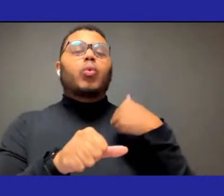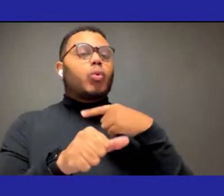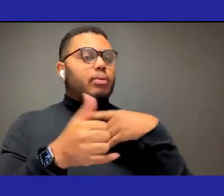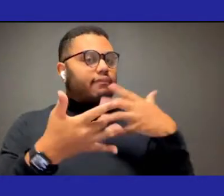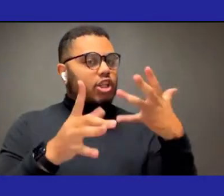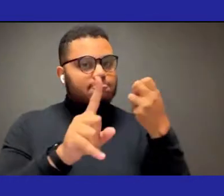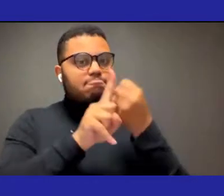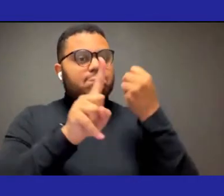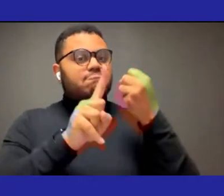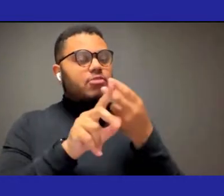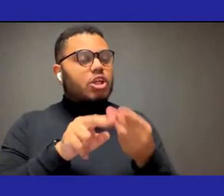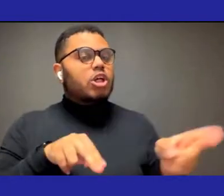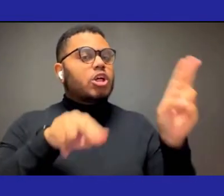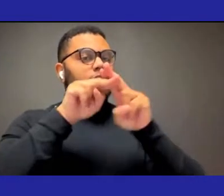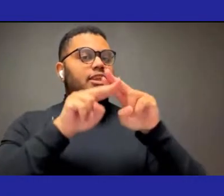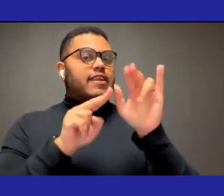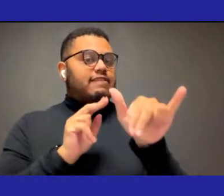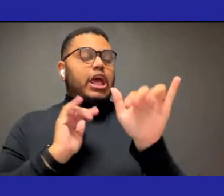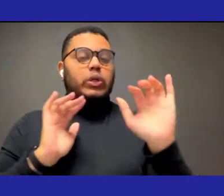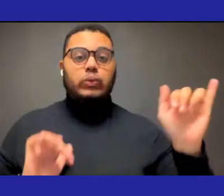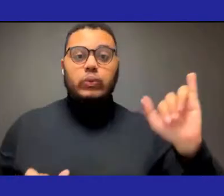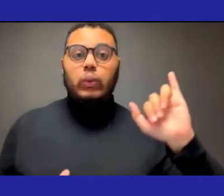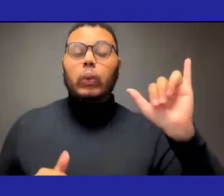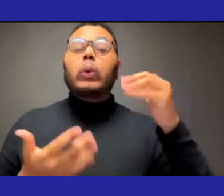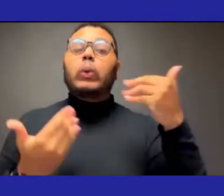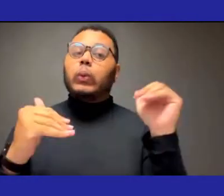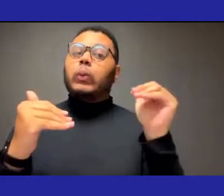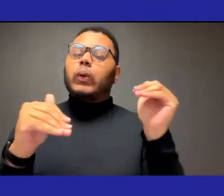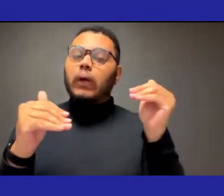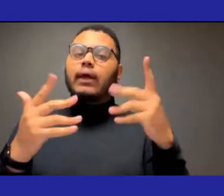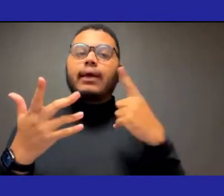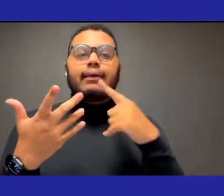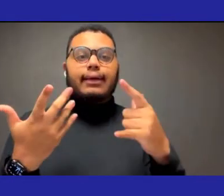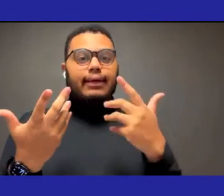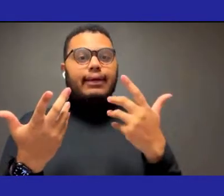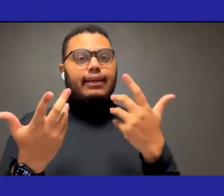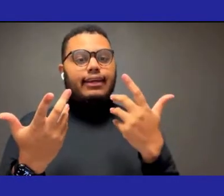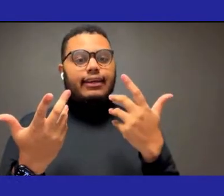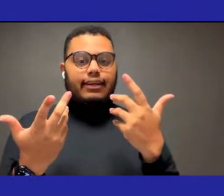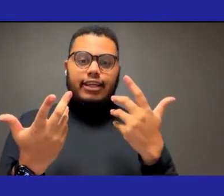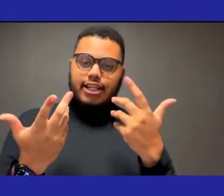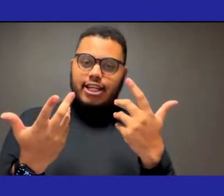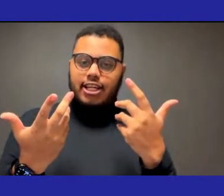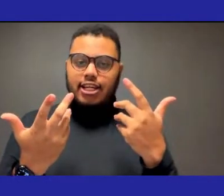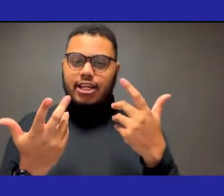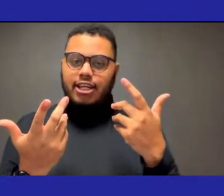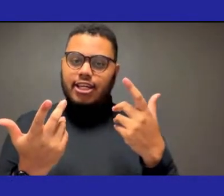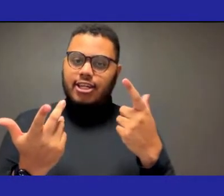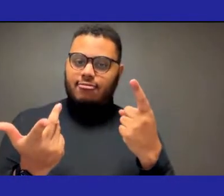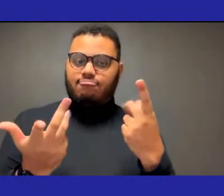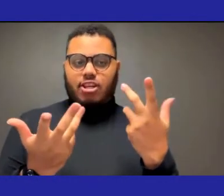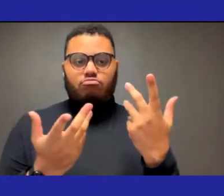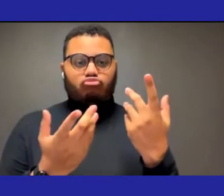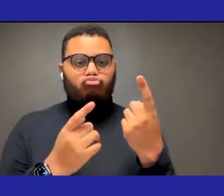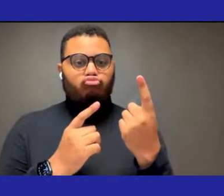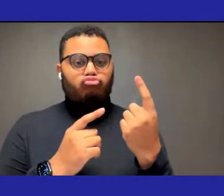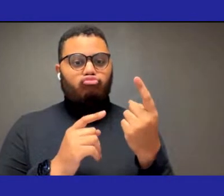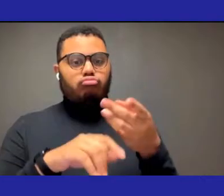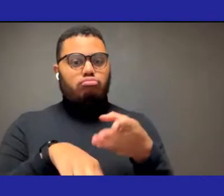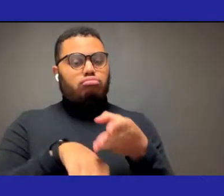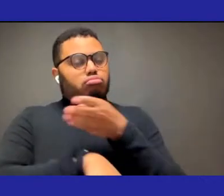increase in that area too, which has been an Achilles heel of the plan compared to the clinical measures that